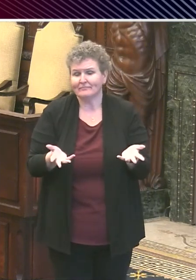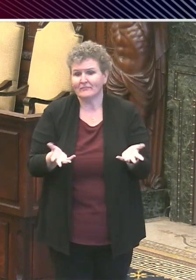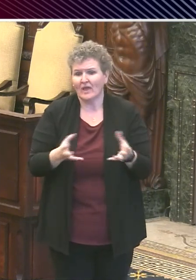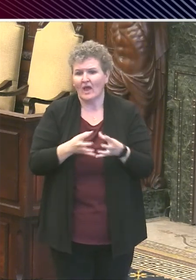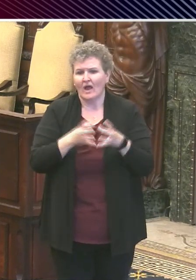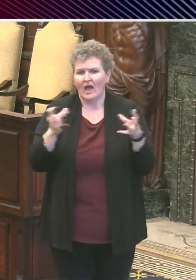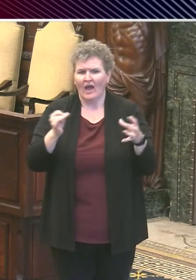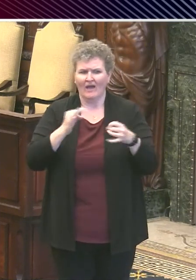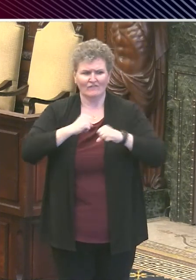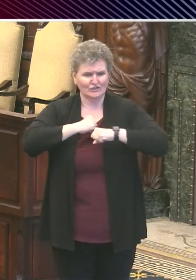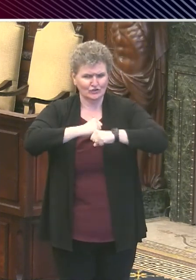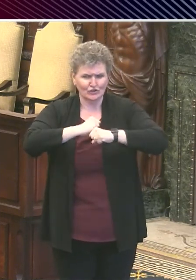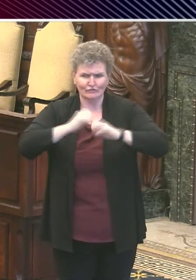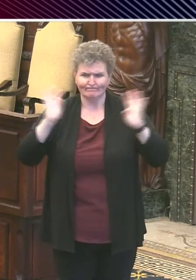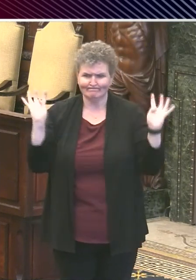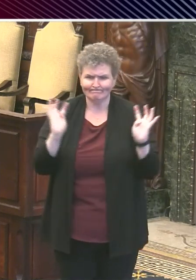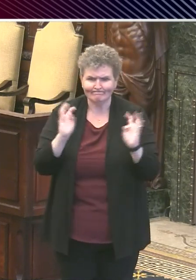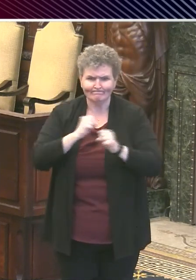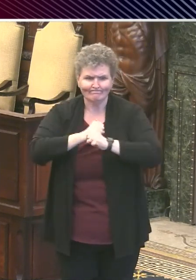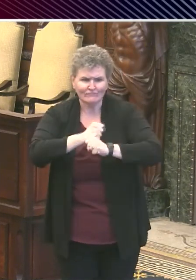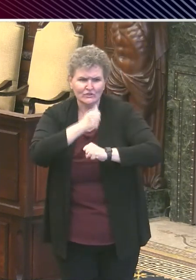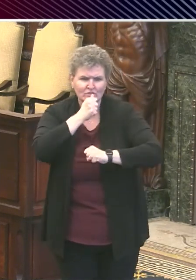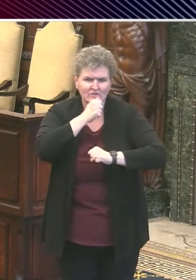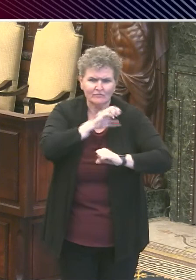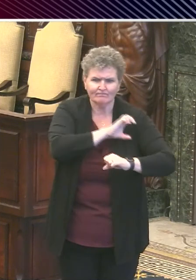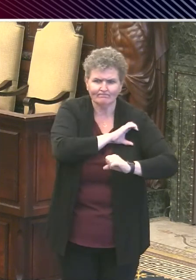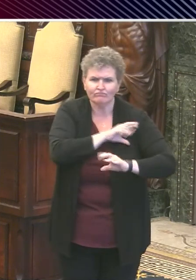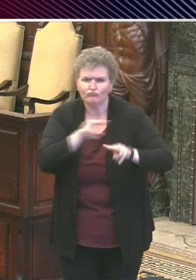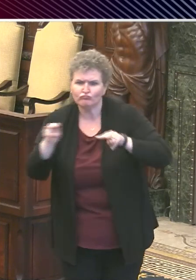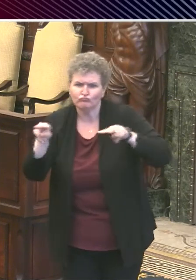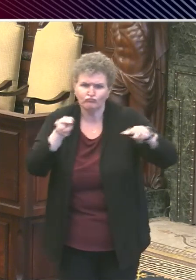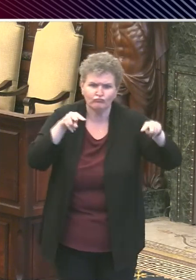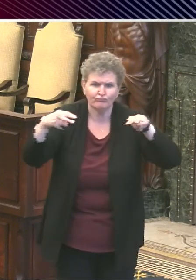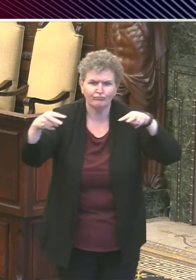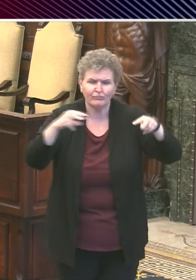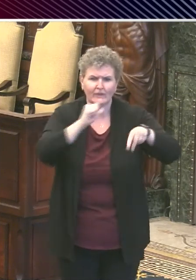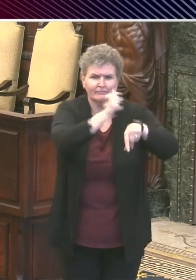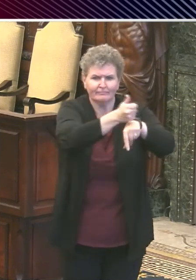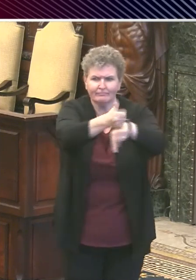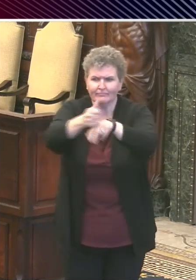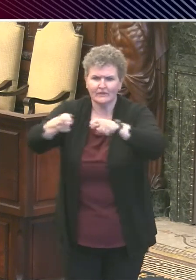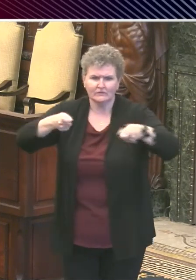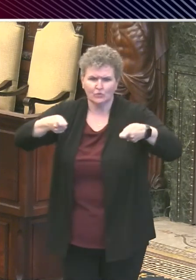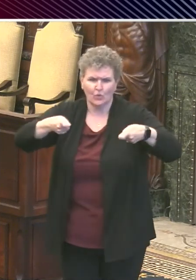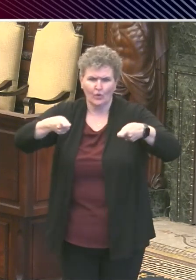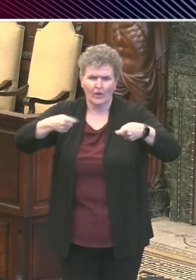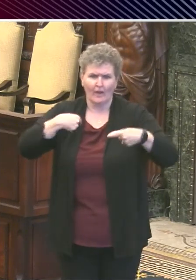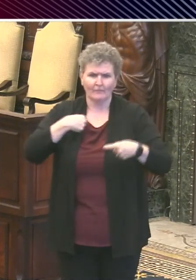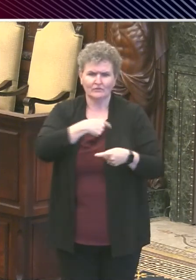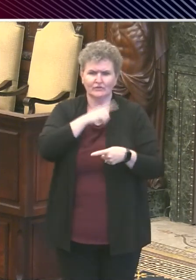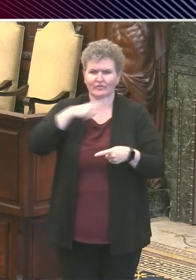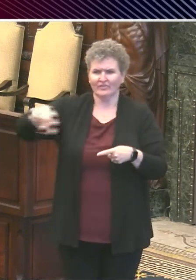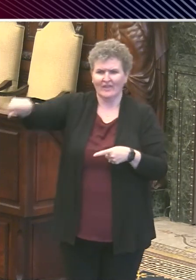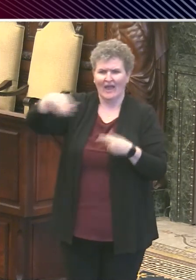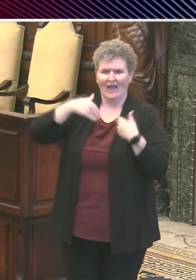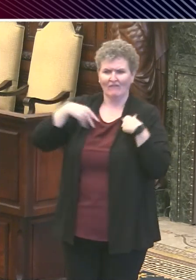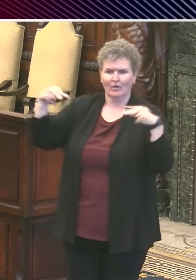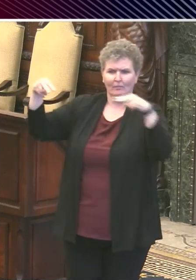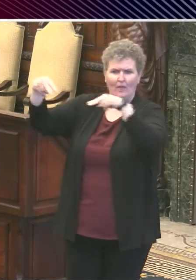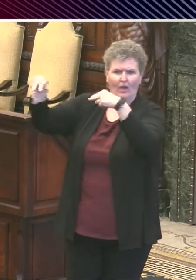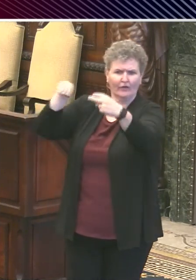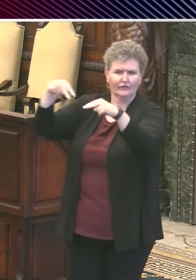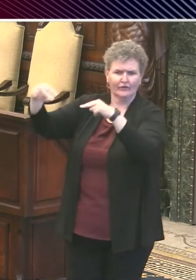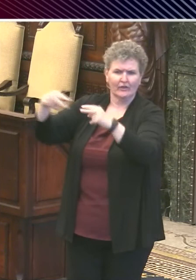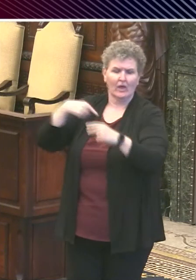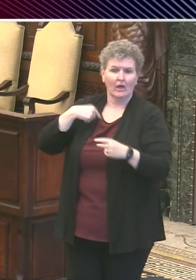Service that take over and take over the situation. So I'm sure they have it monitored also. Certainly the